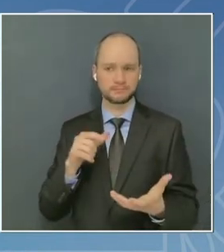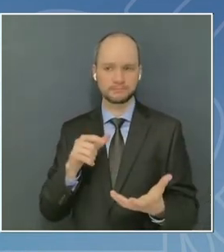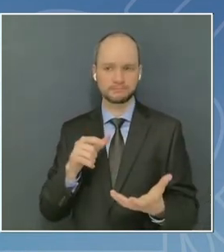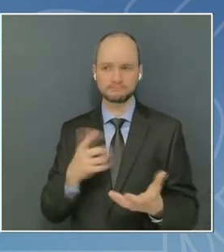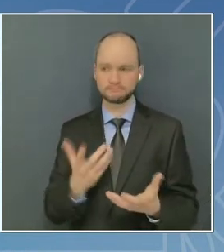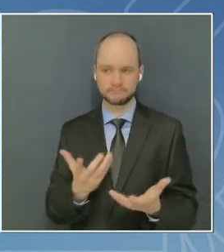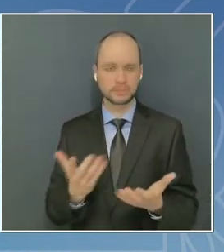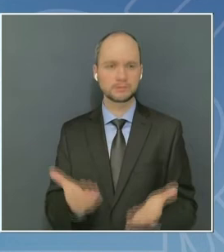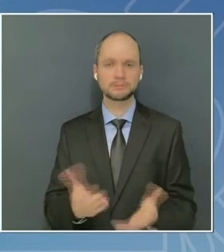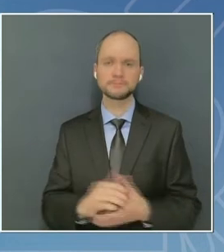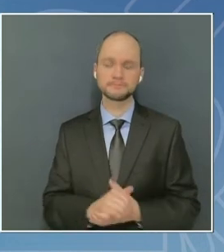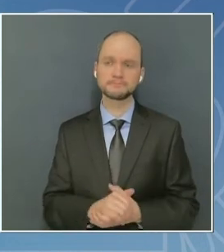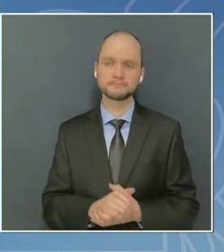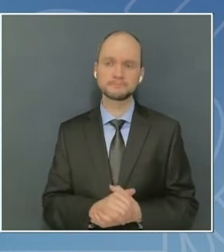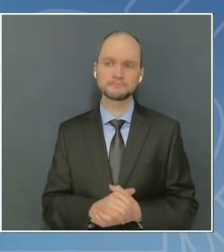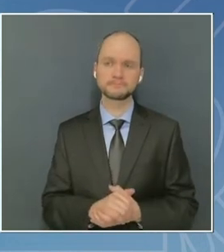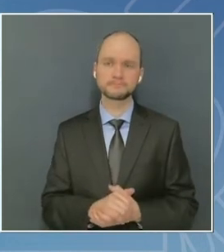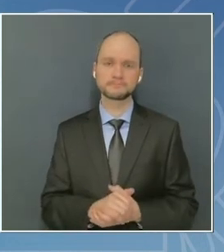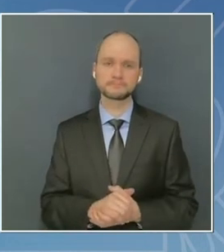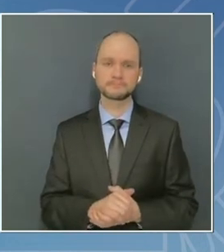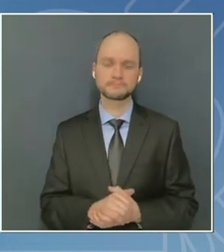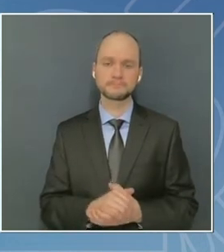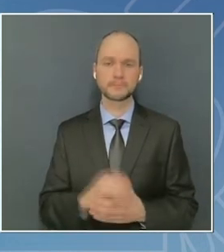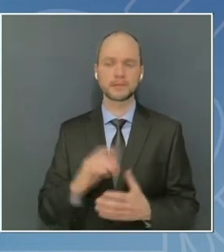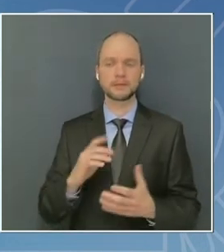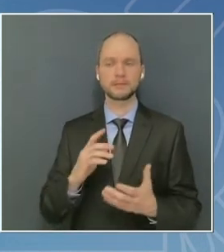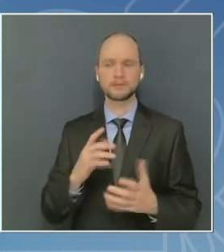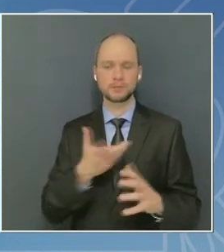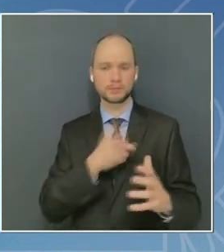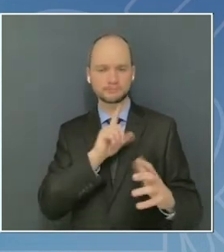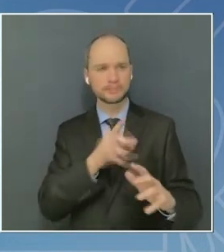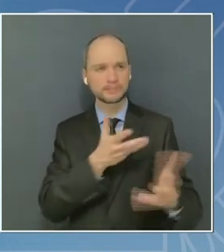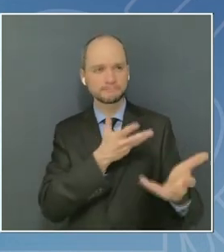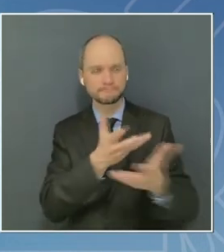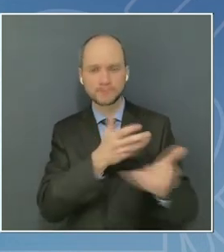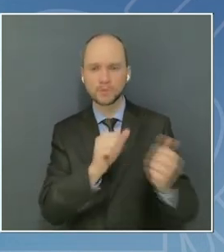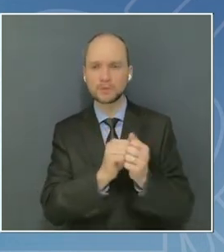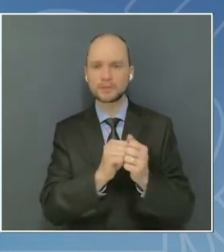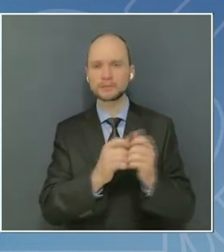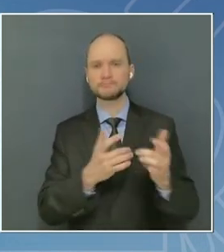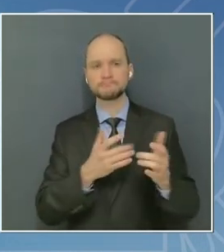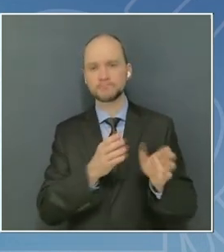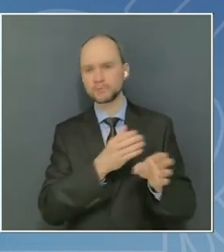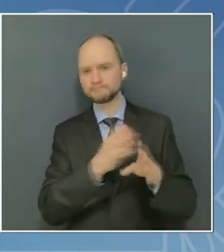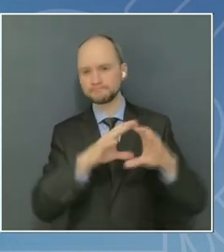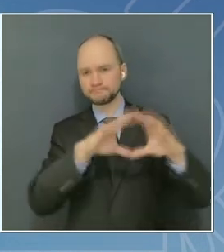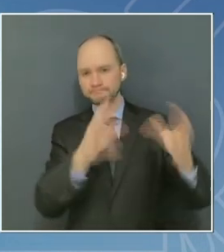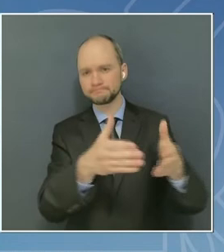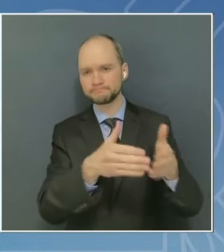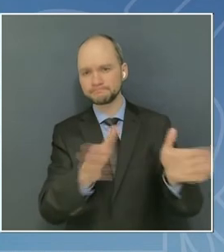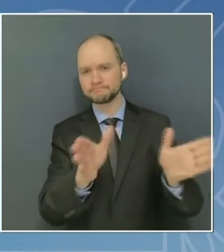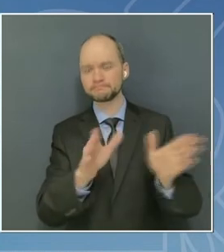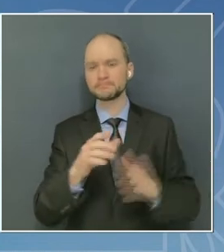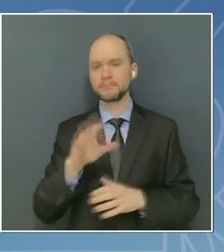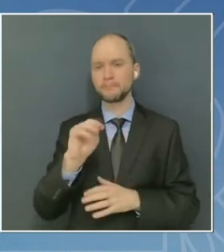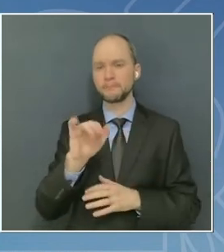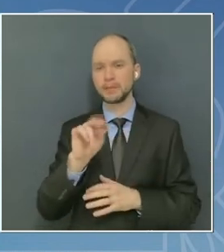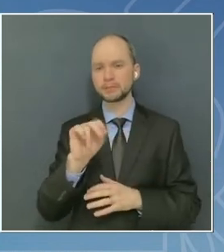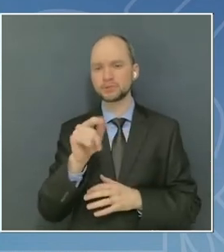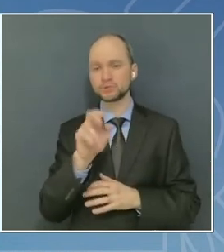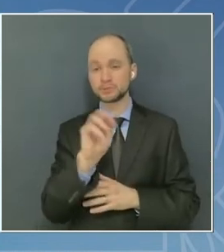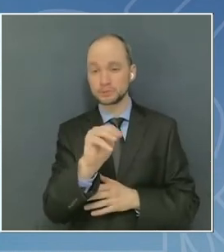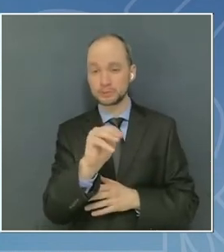community with the mainstream, you know, so that we can, I can represent them or I can voice for